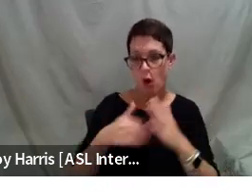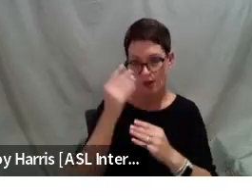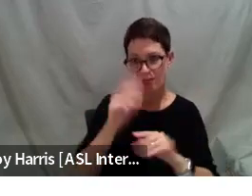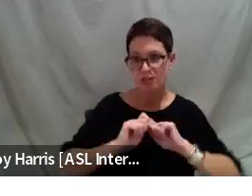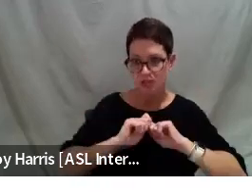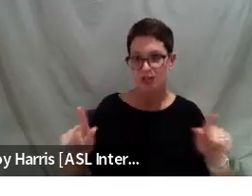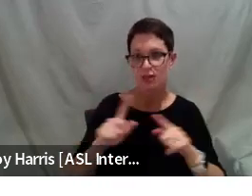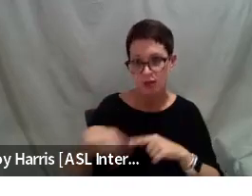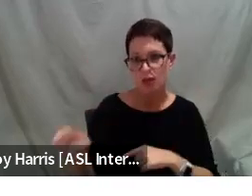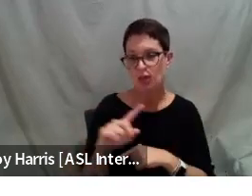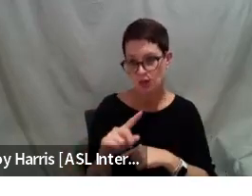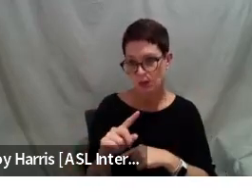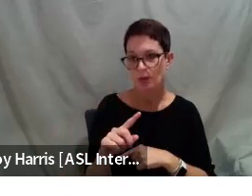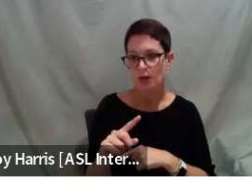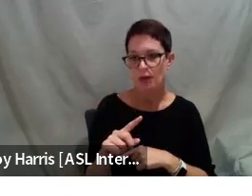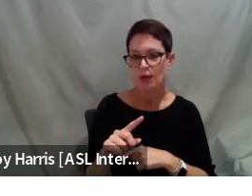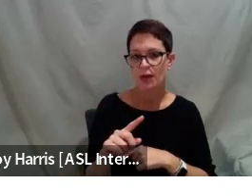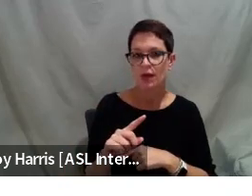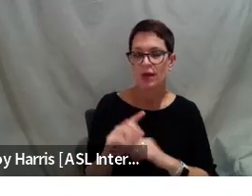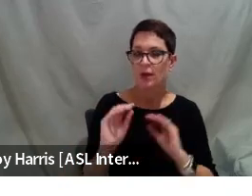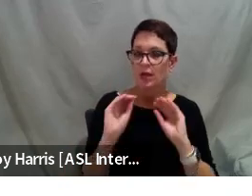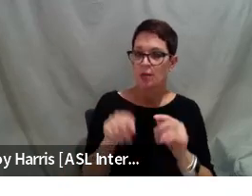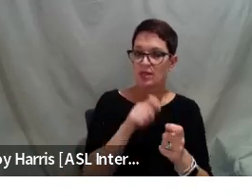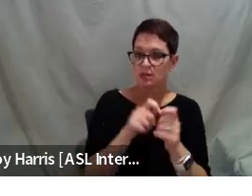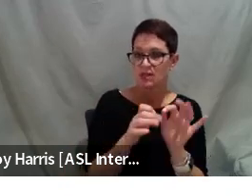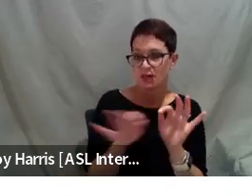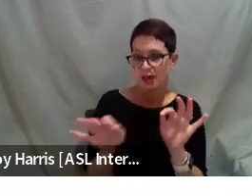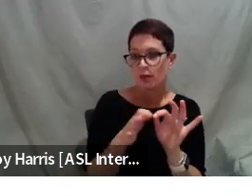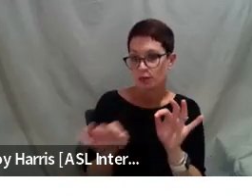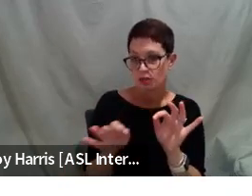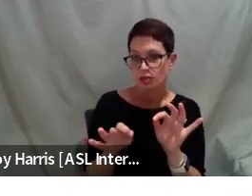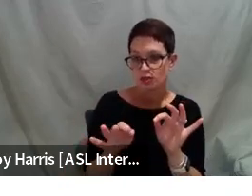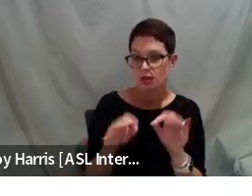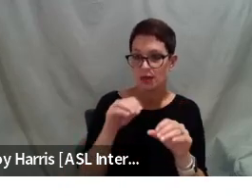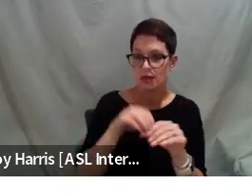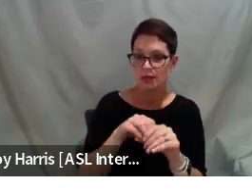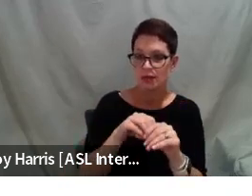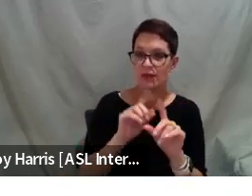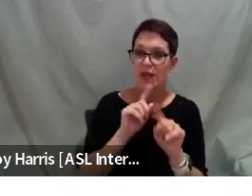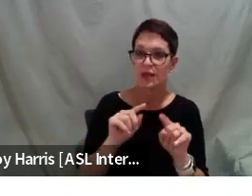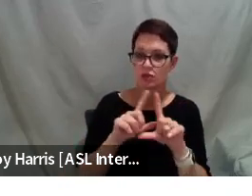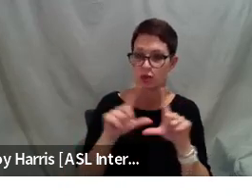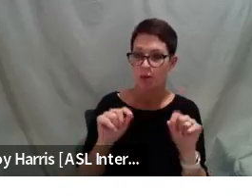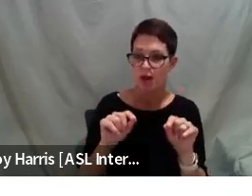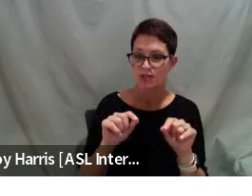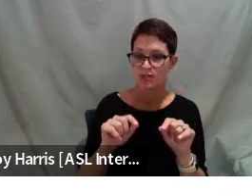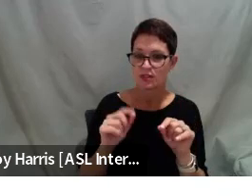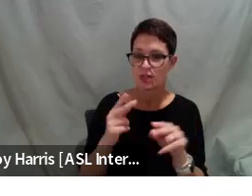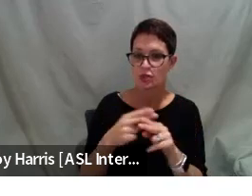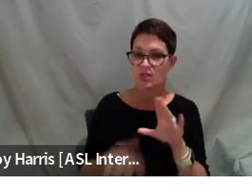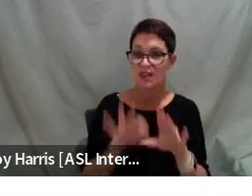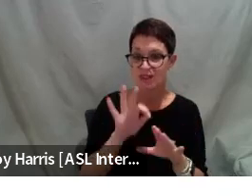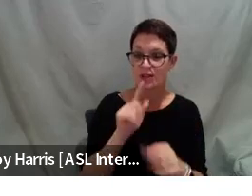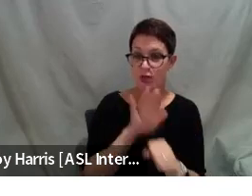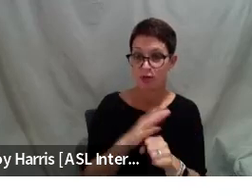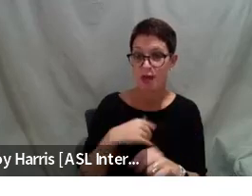information out to you and we can put the specific languages in this answer box as soon as I look them up to confirm that I have